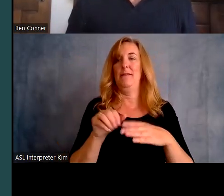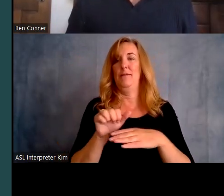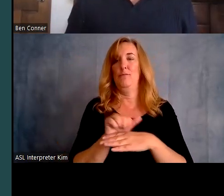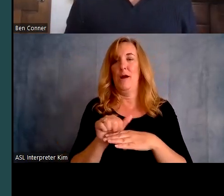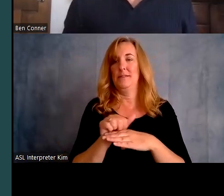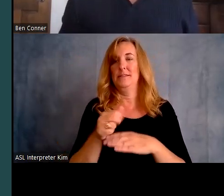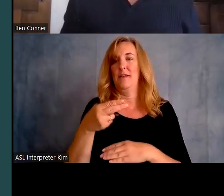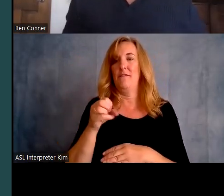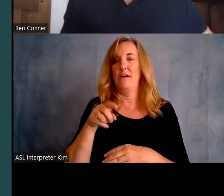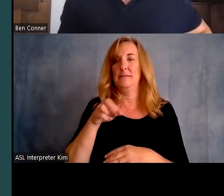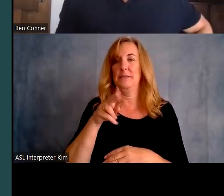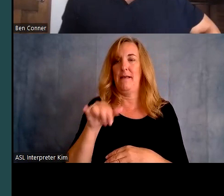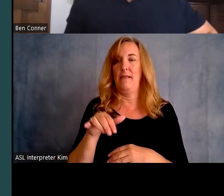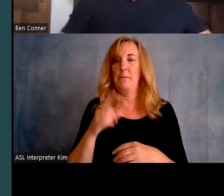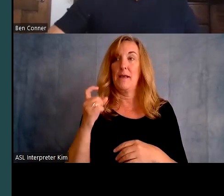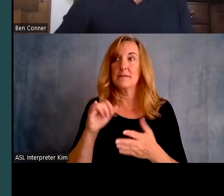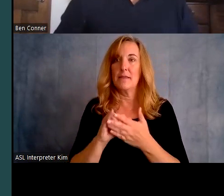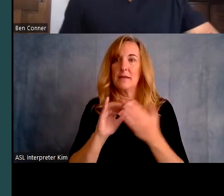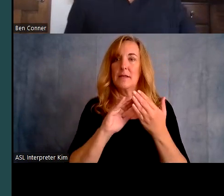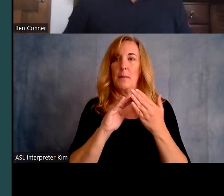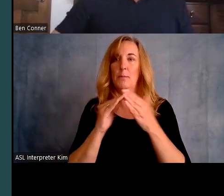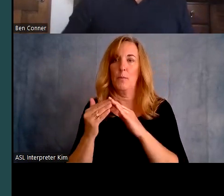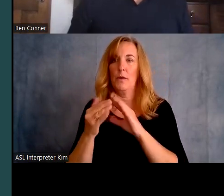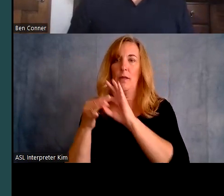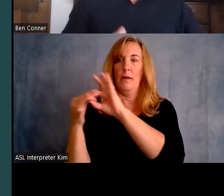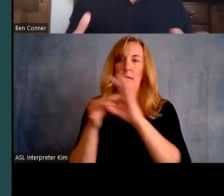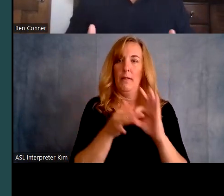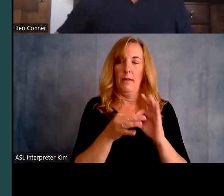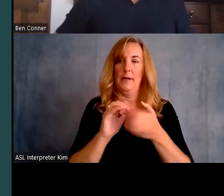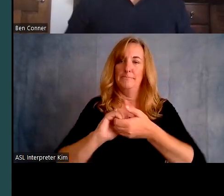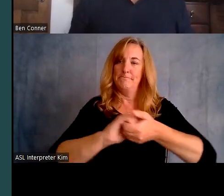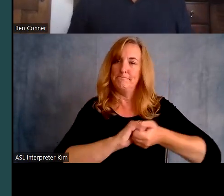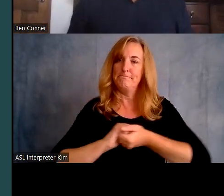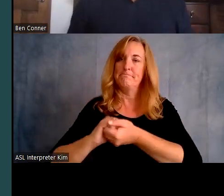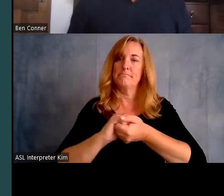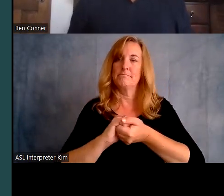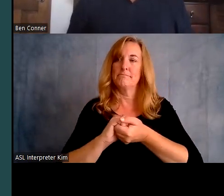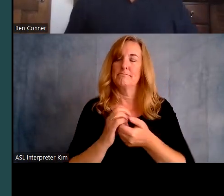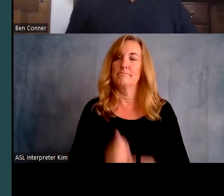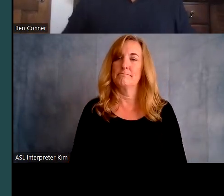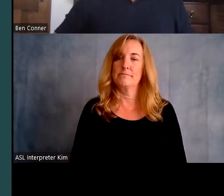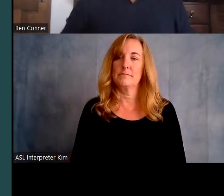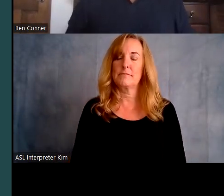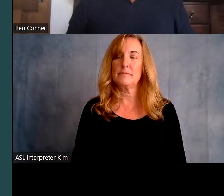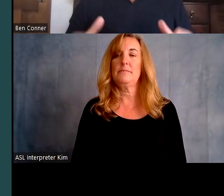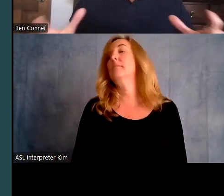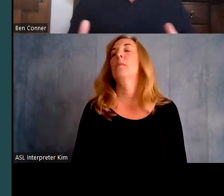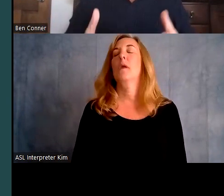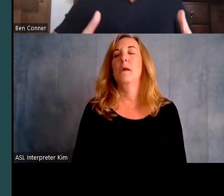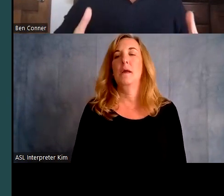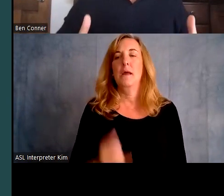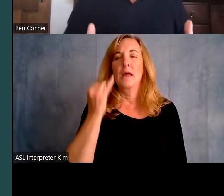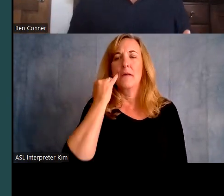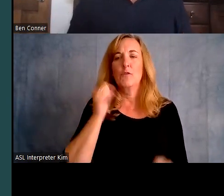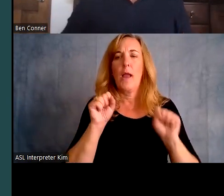hospitality, because it's a communal practice and we practice it together. And those who are able to